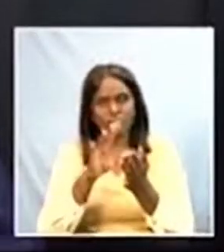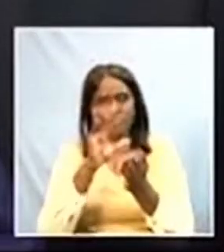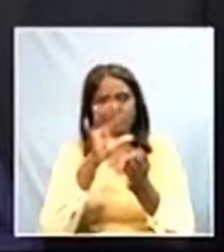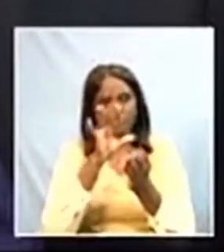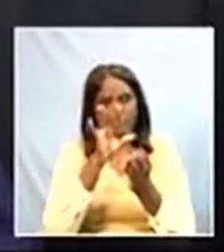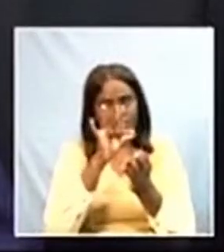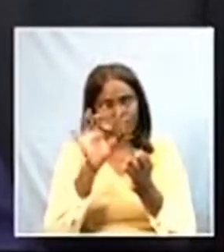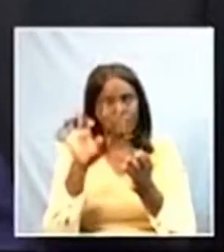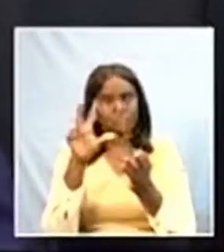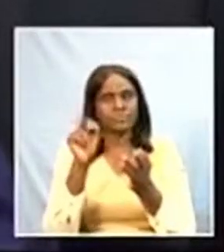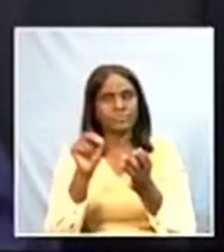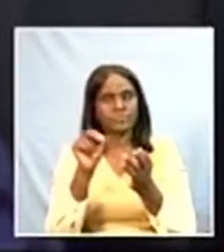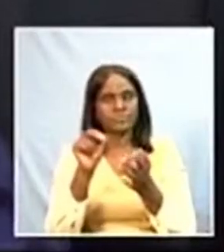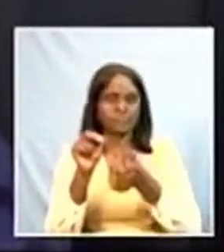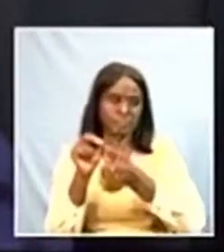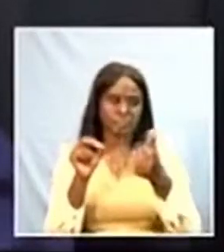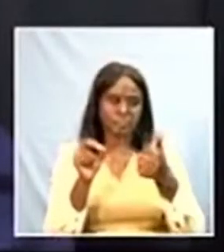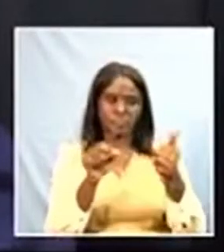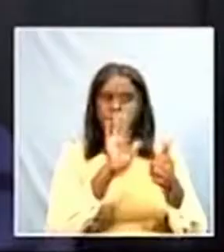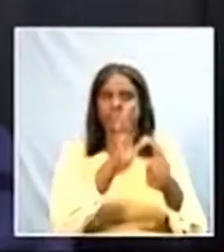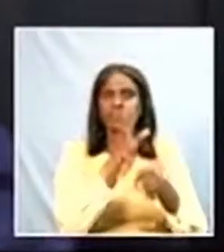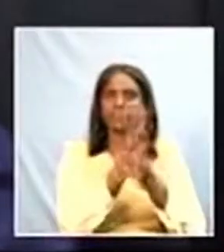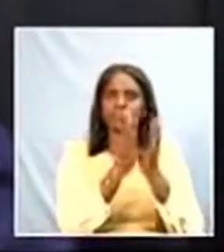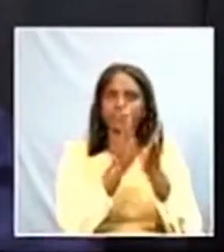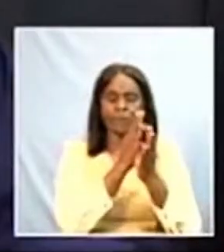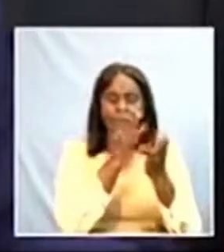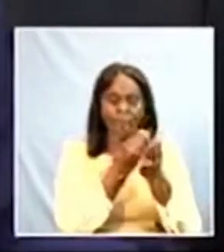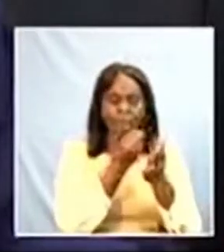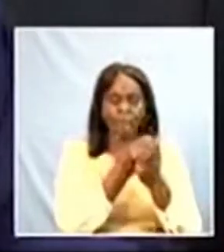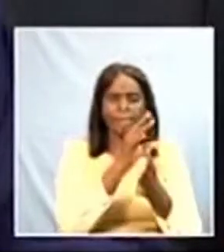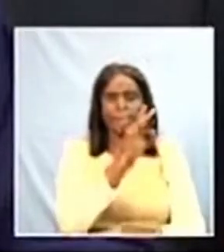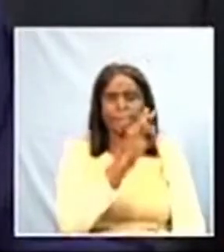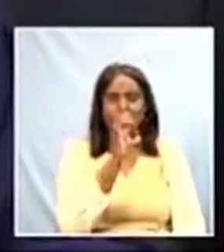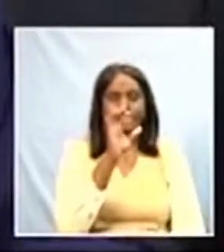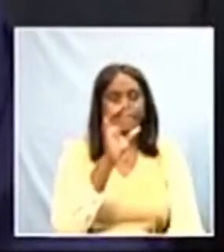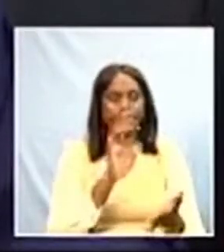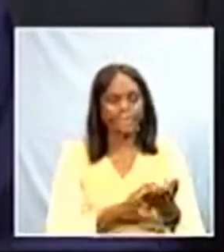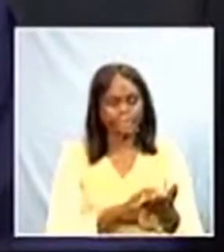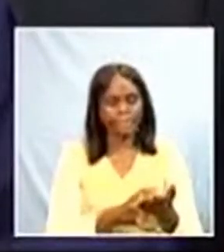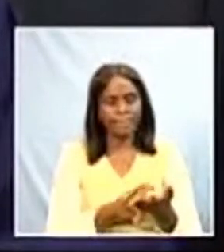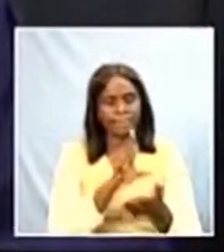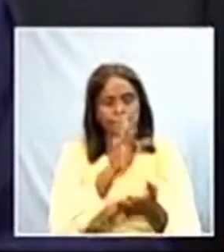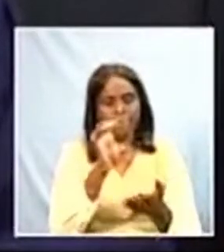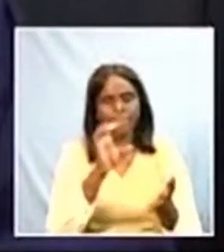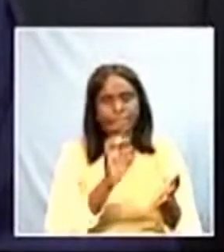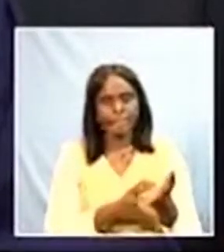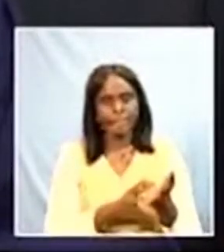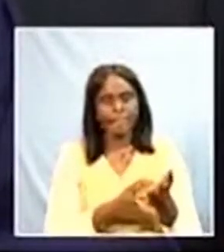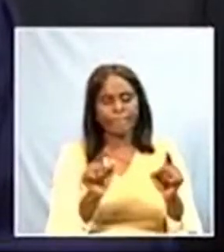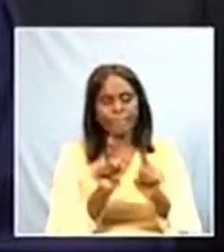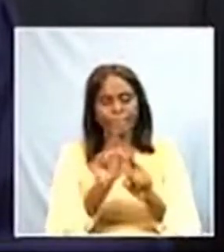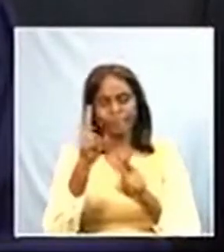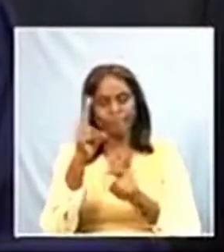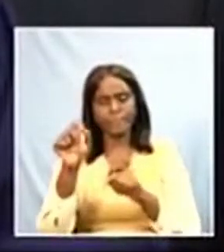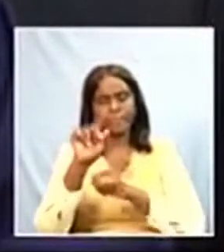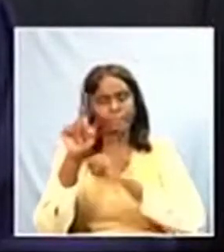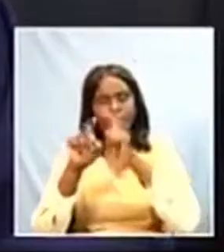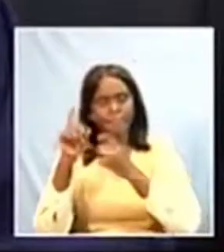708,930, whilst his contract sum is 700,000. The second question